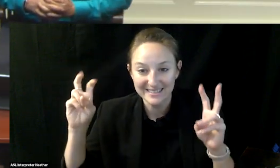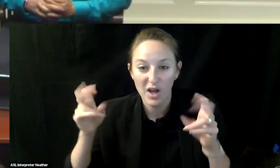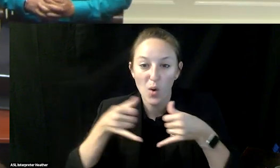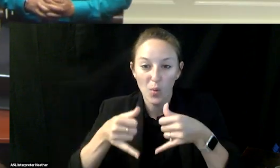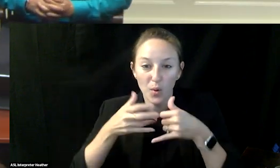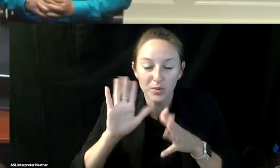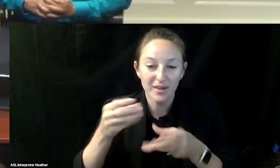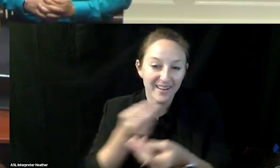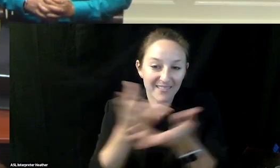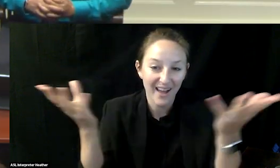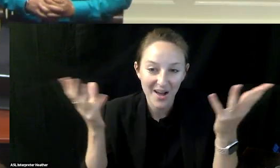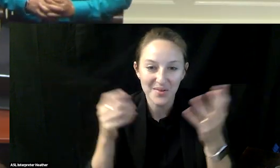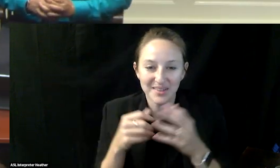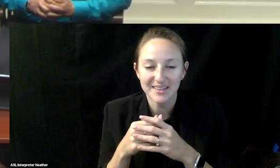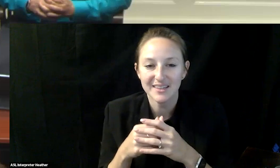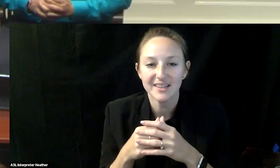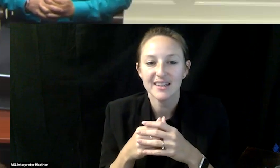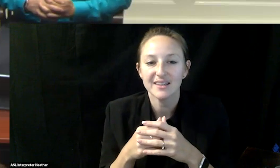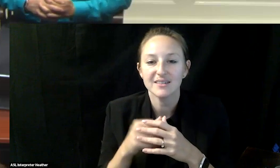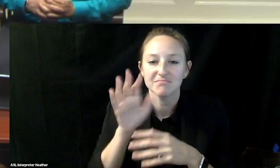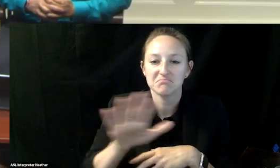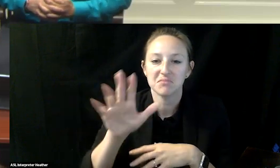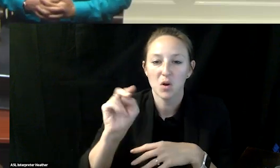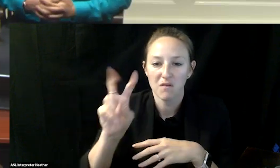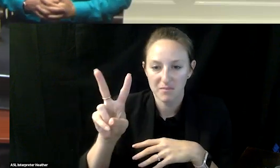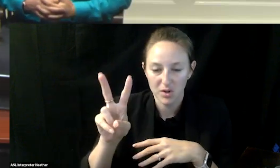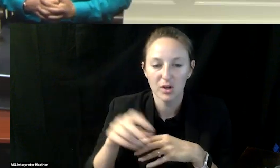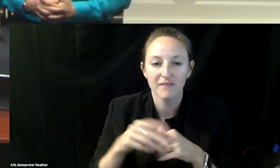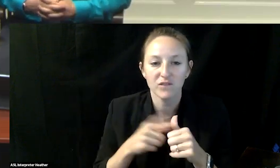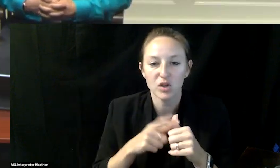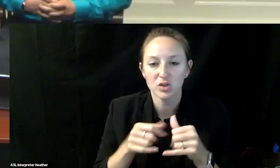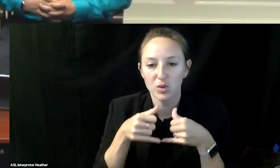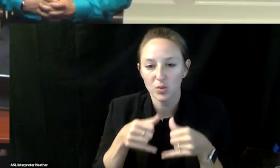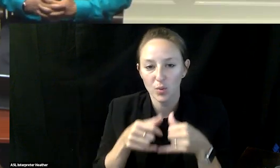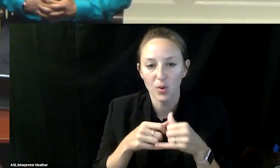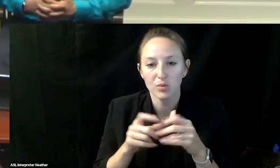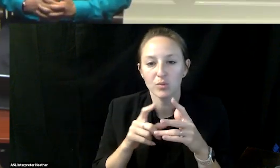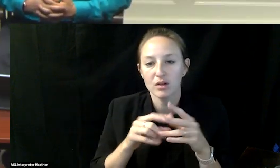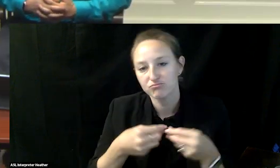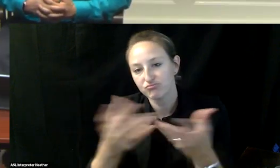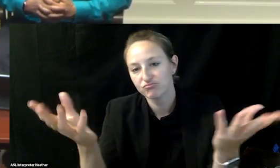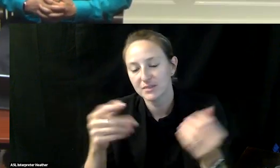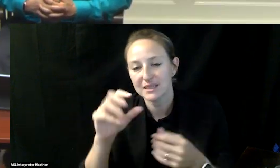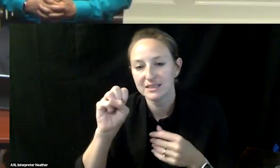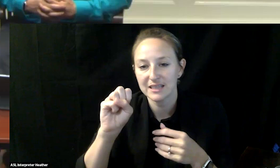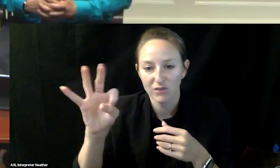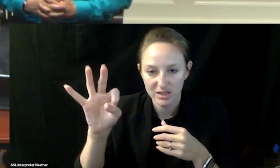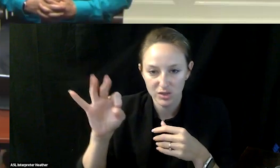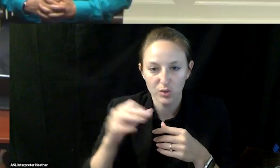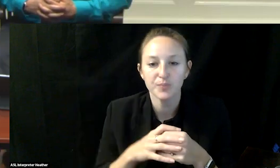out in November. The first awards we'll be giving out in San Francisco, and they're